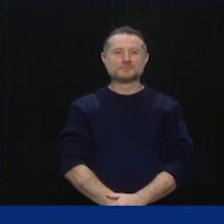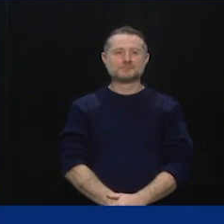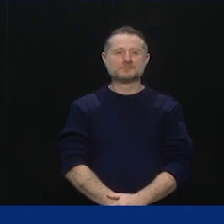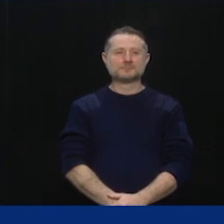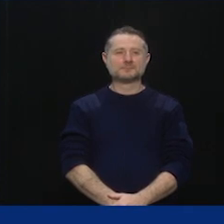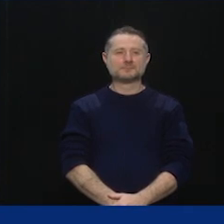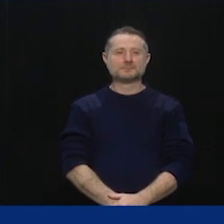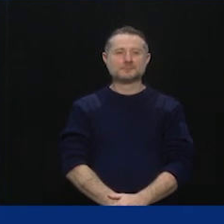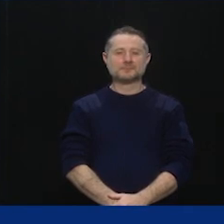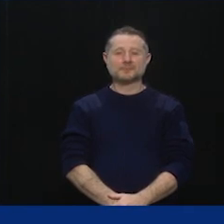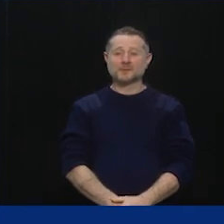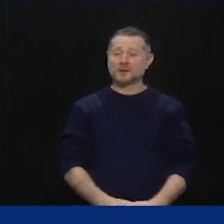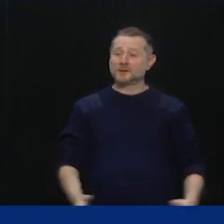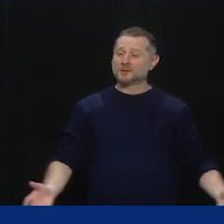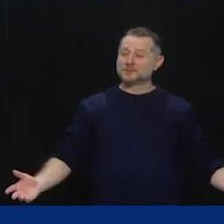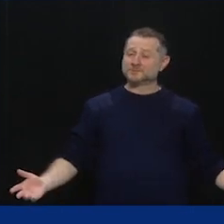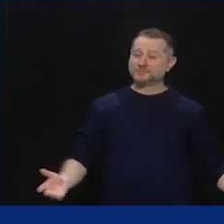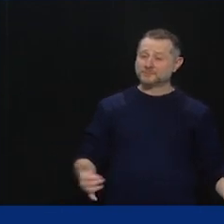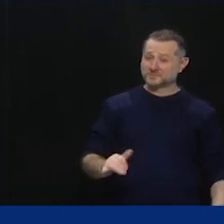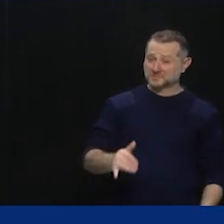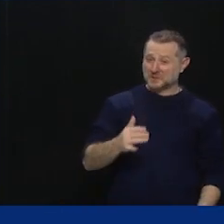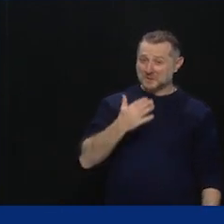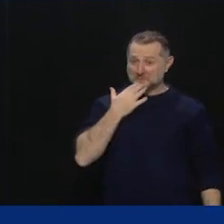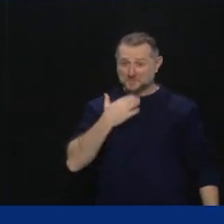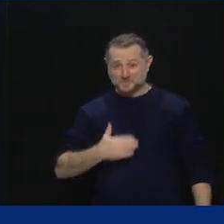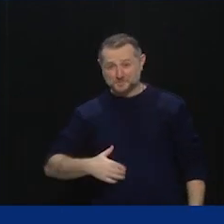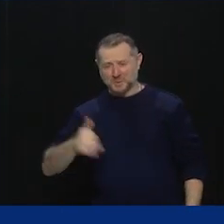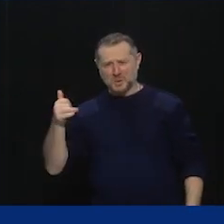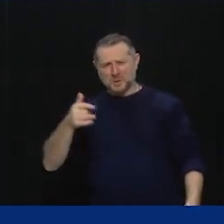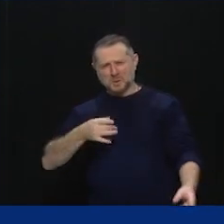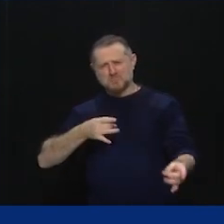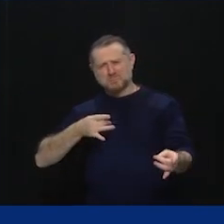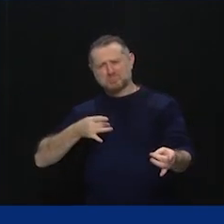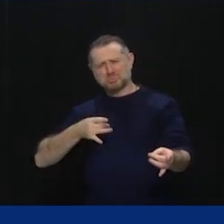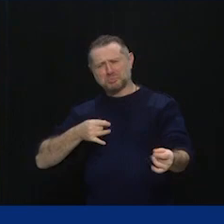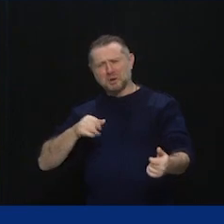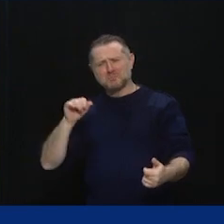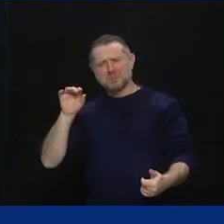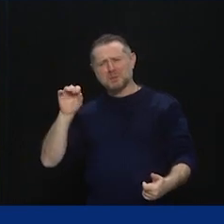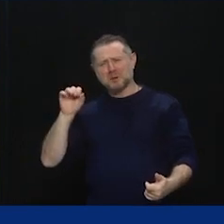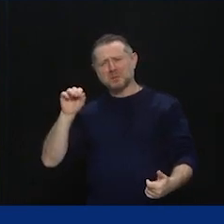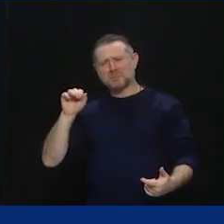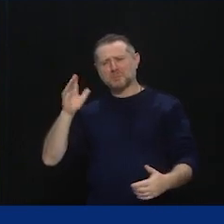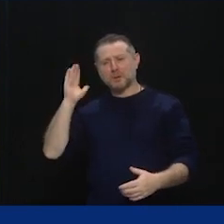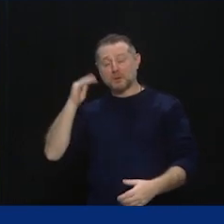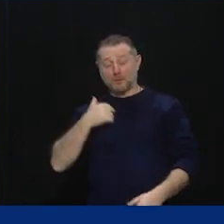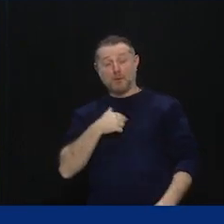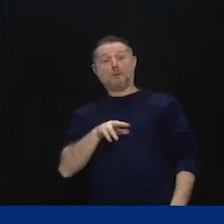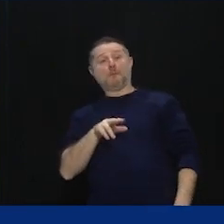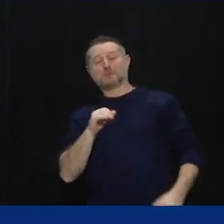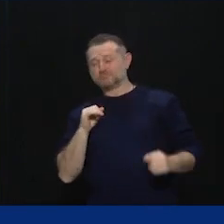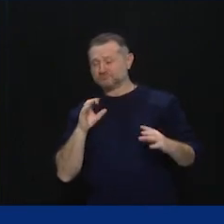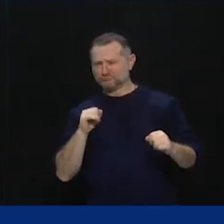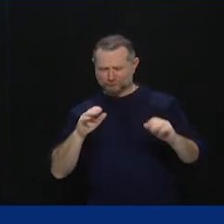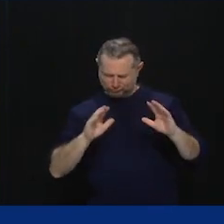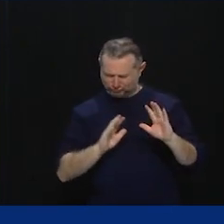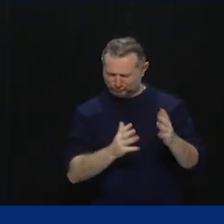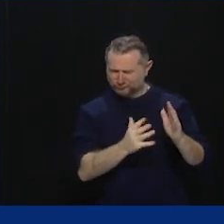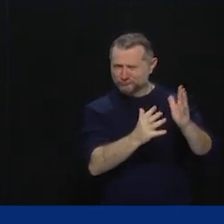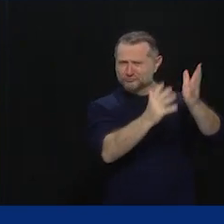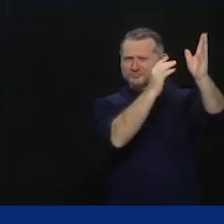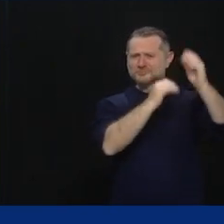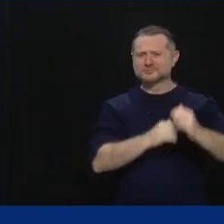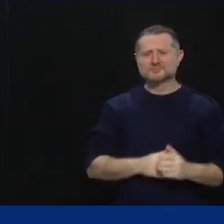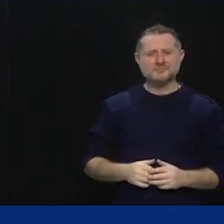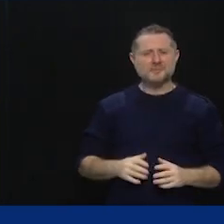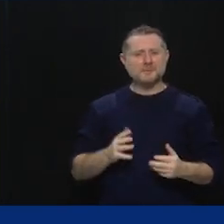That was the best I've heard Jim speak. That was amazing. Good job. I better thank my wife, too,